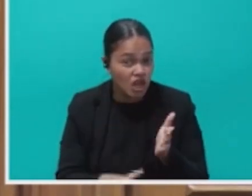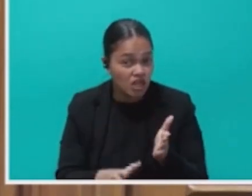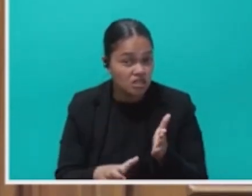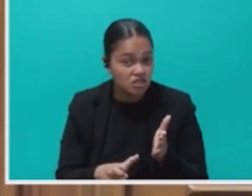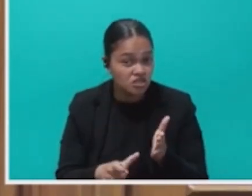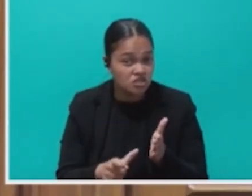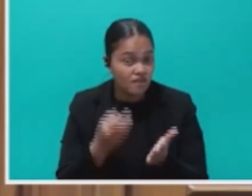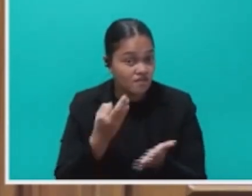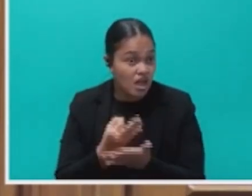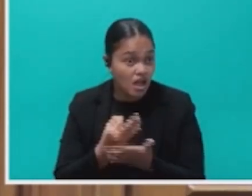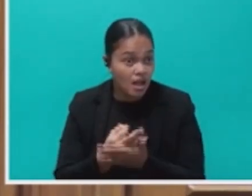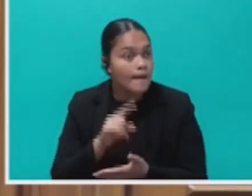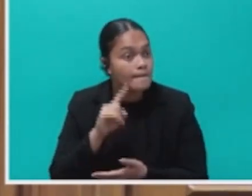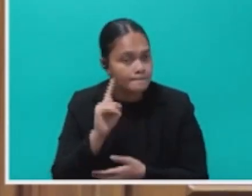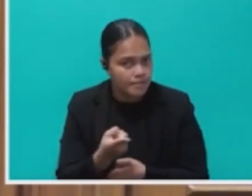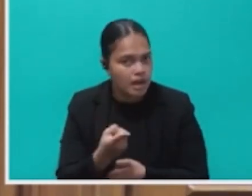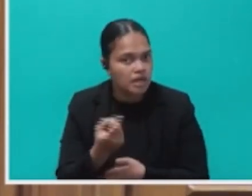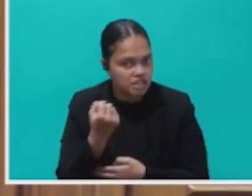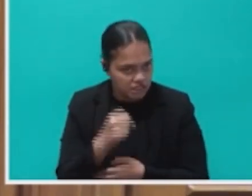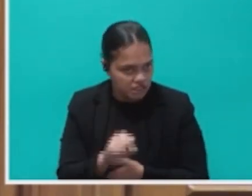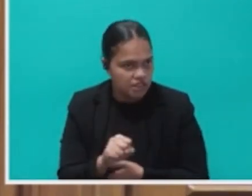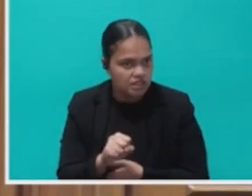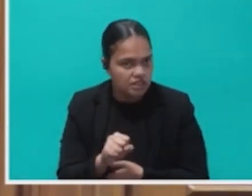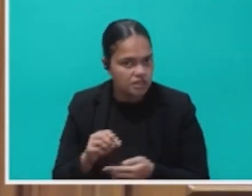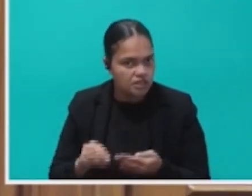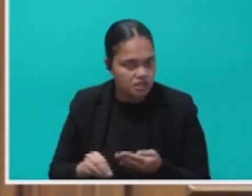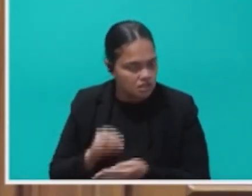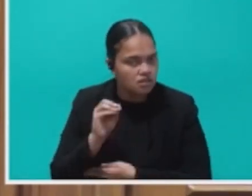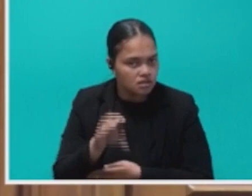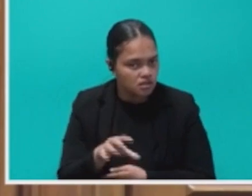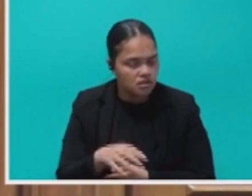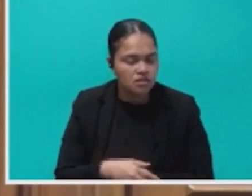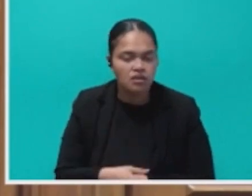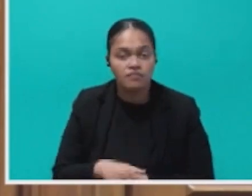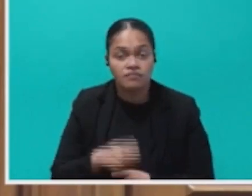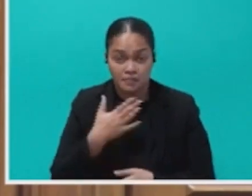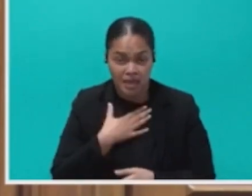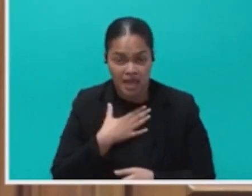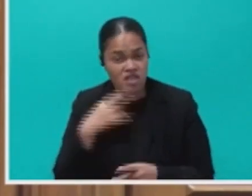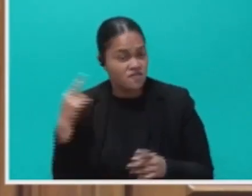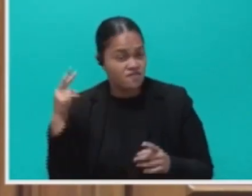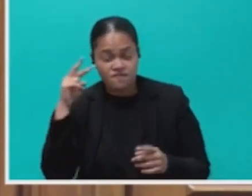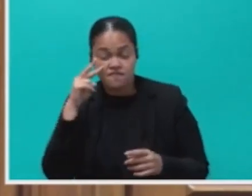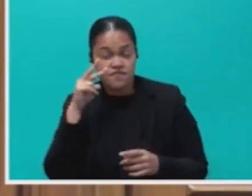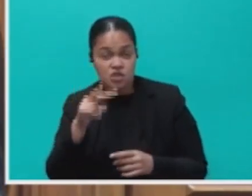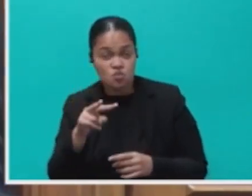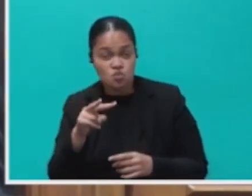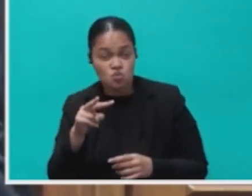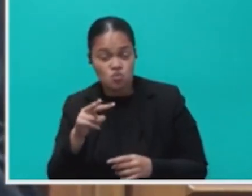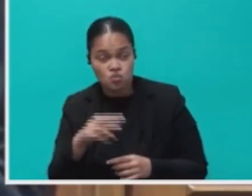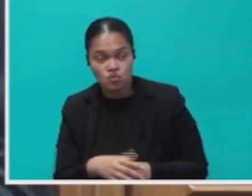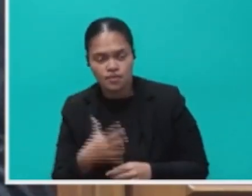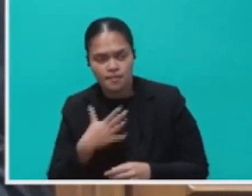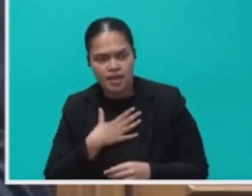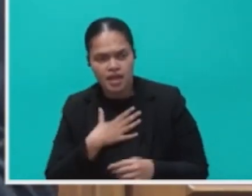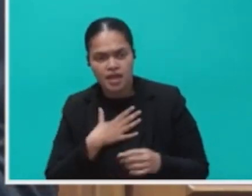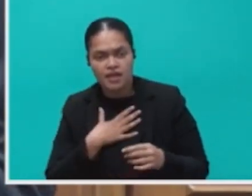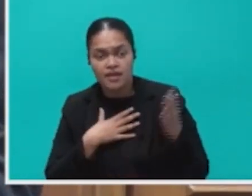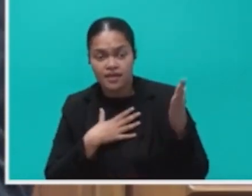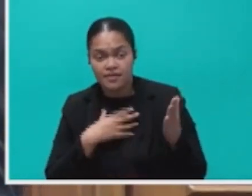nothing else but to steal funds. My view in the